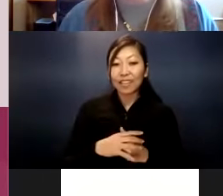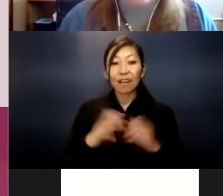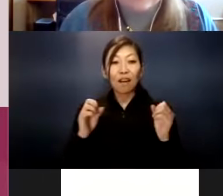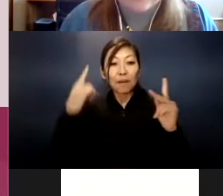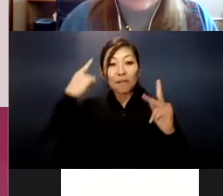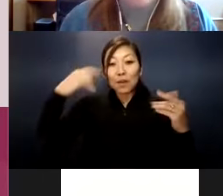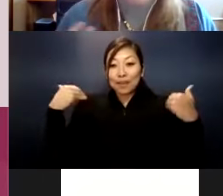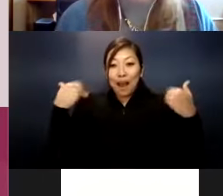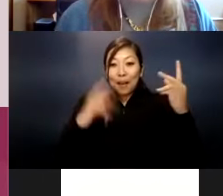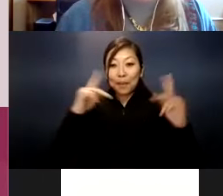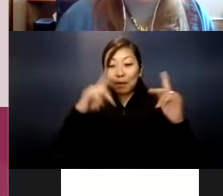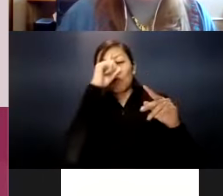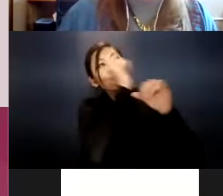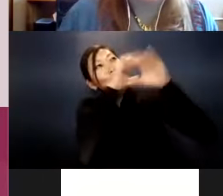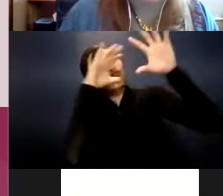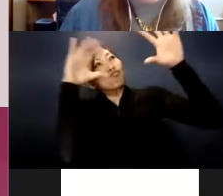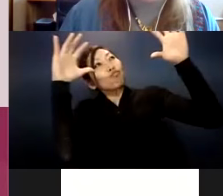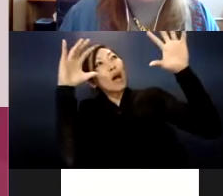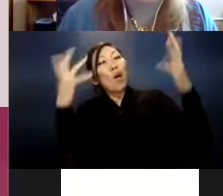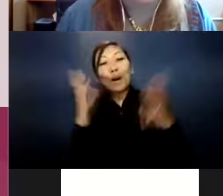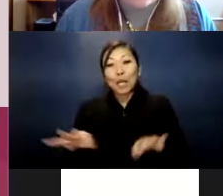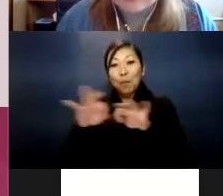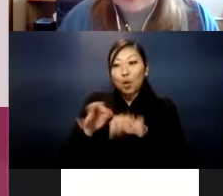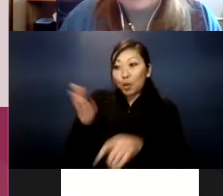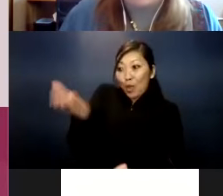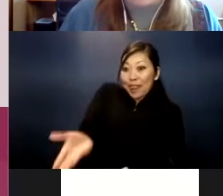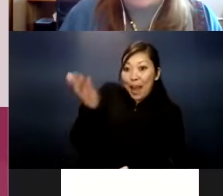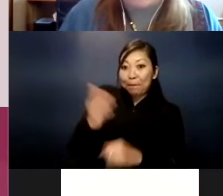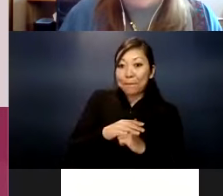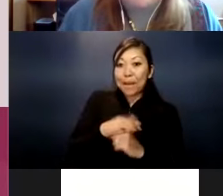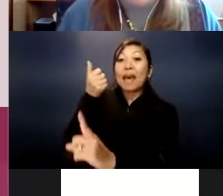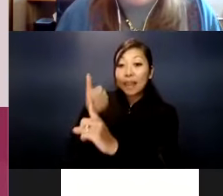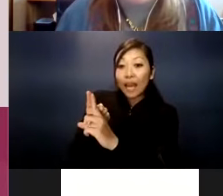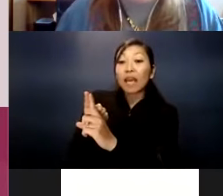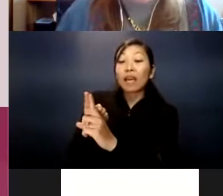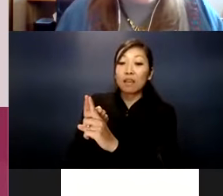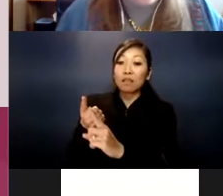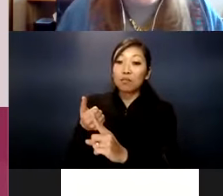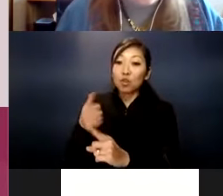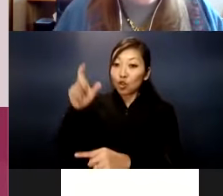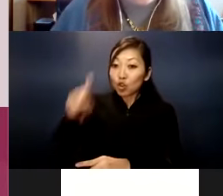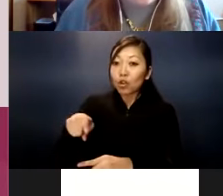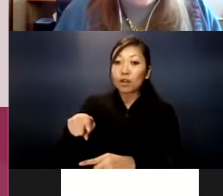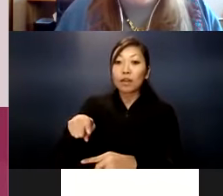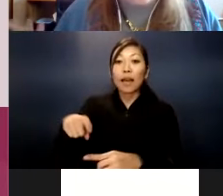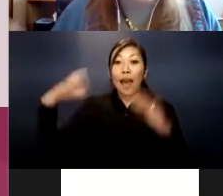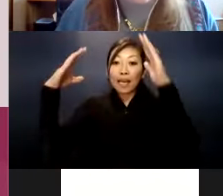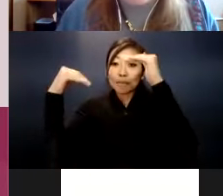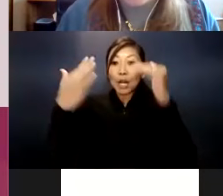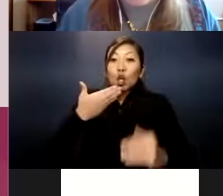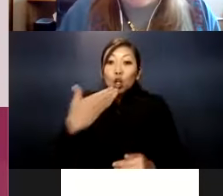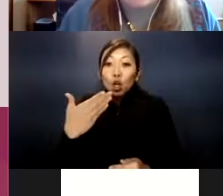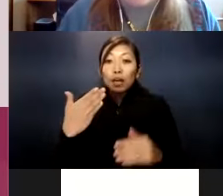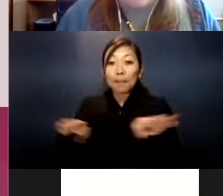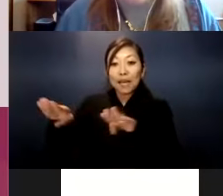about what's important to them, and how they deserve to be treated. That's good stuff, and your